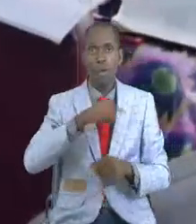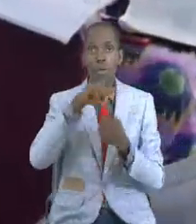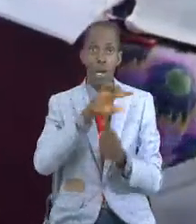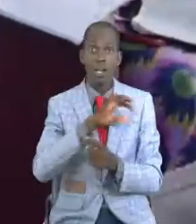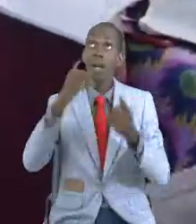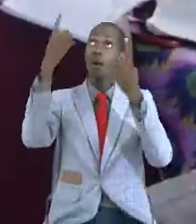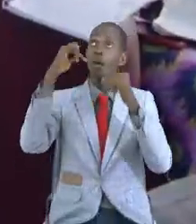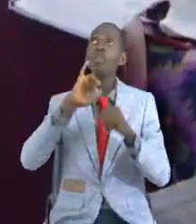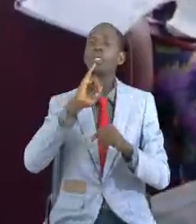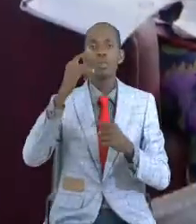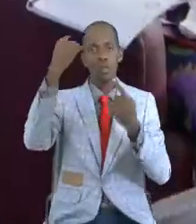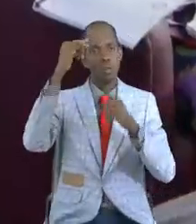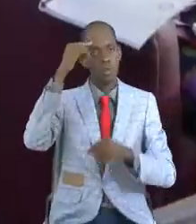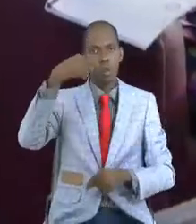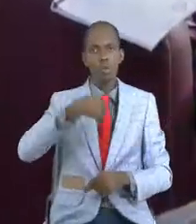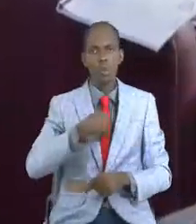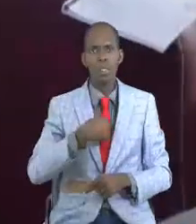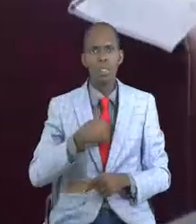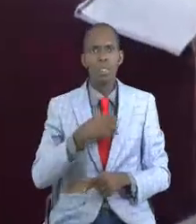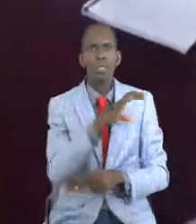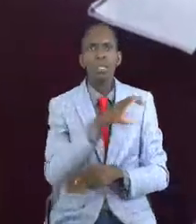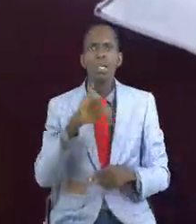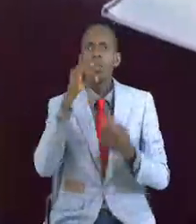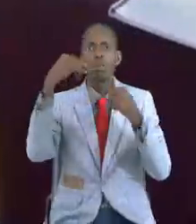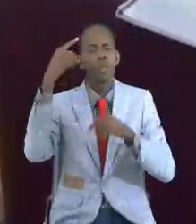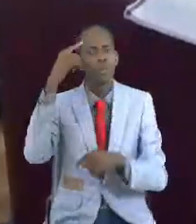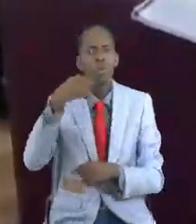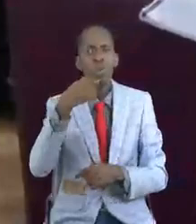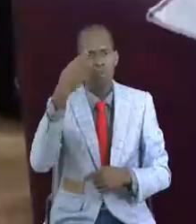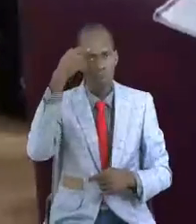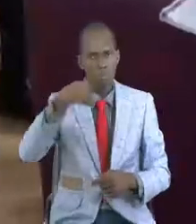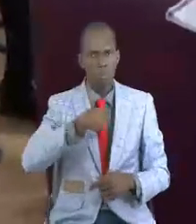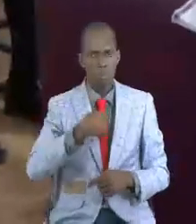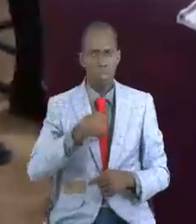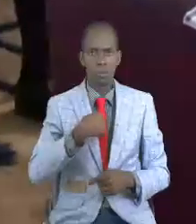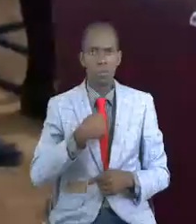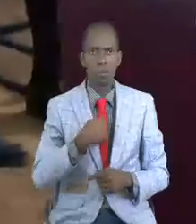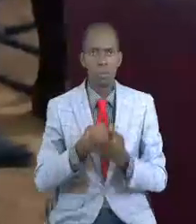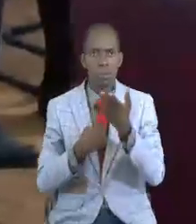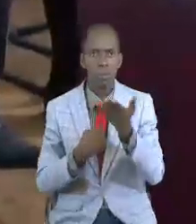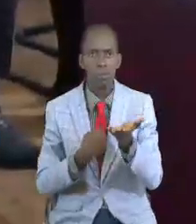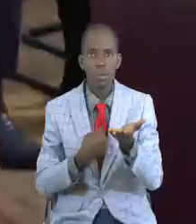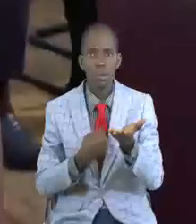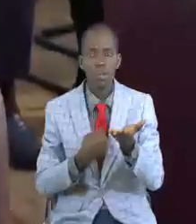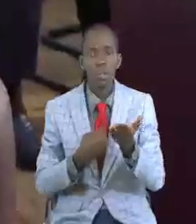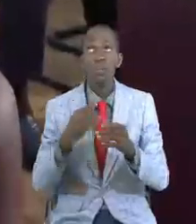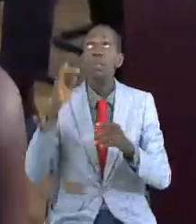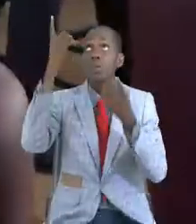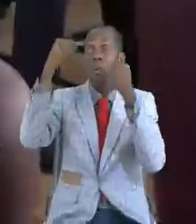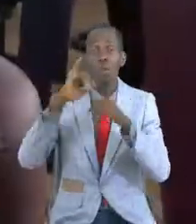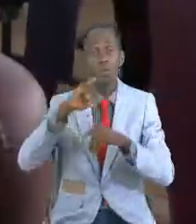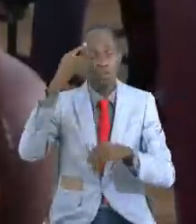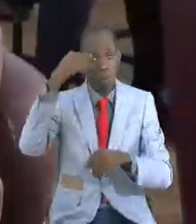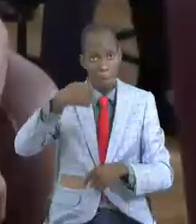me. Who is he coming for? For me. I said for me.